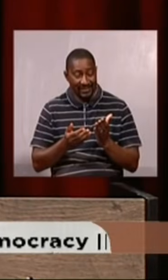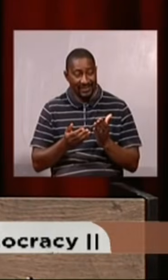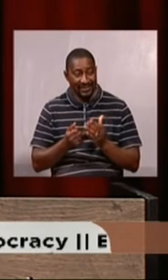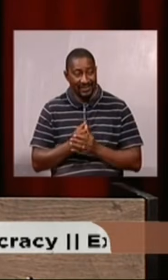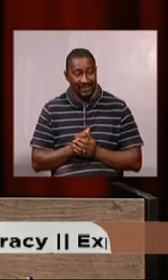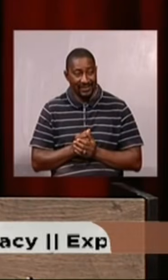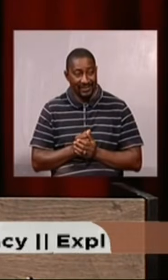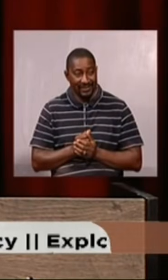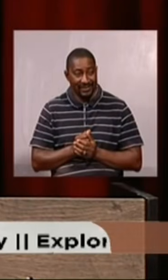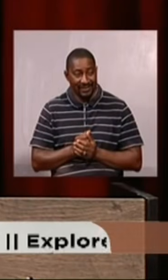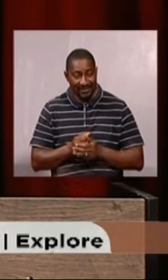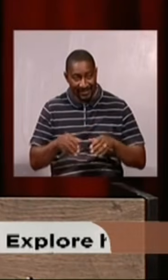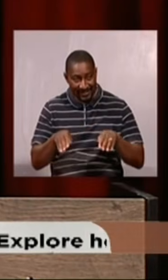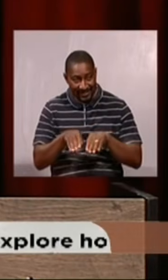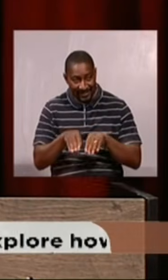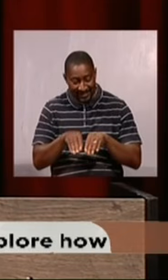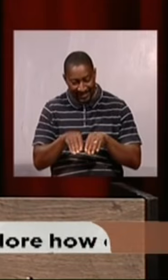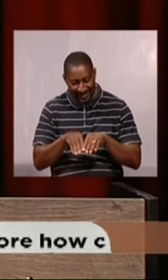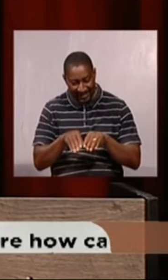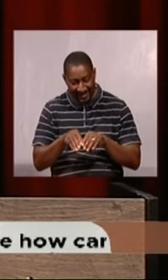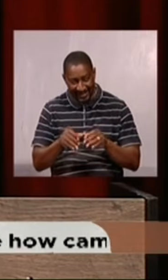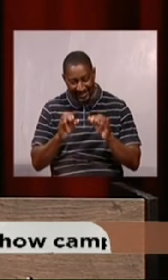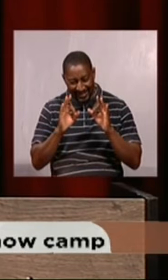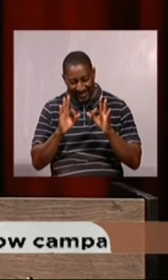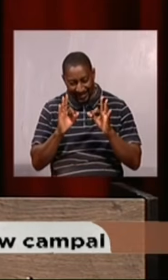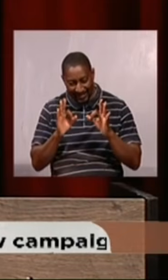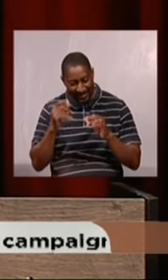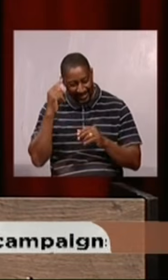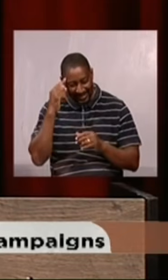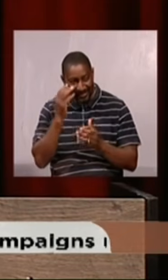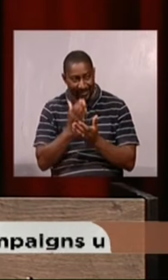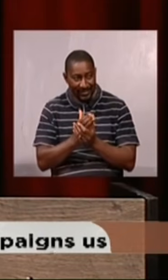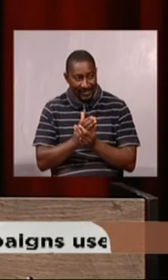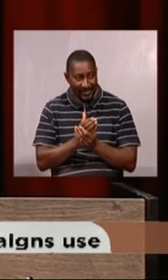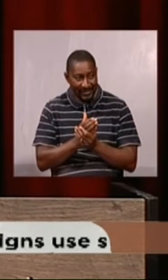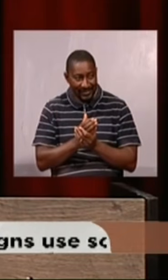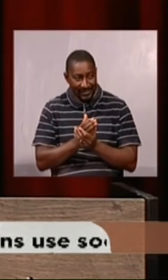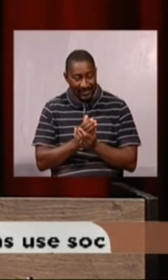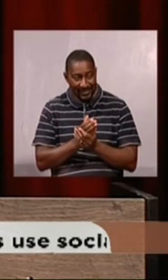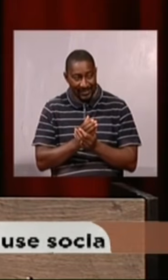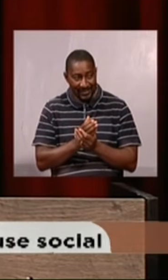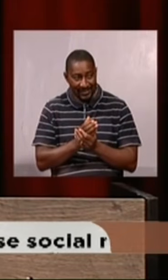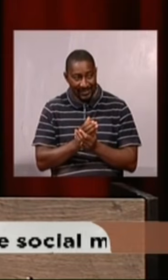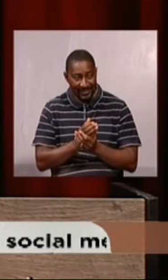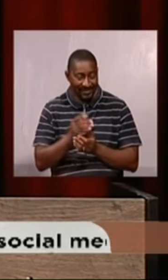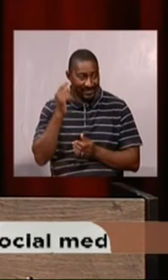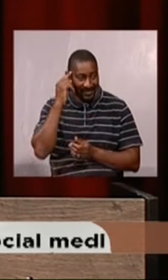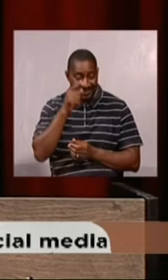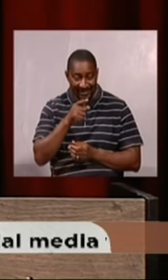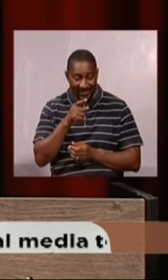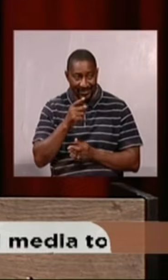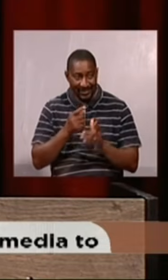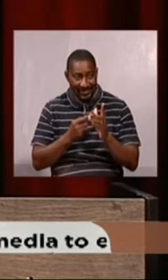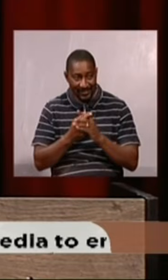so well done that it looks legit. Yeah. That you're even so quick to share. It's like, guys, this just happened. They were like, come on,